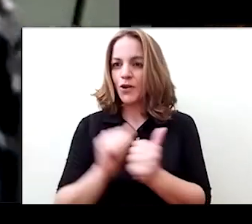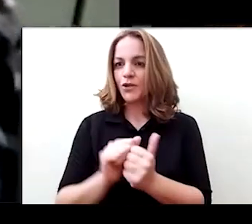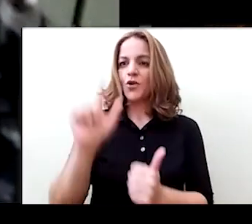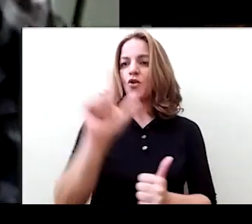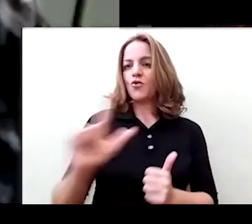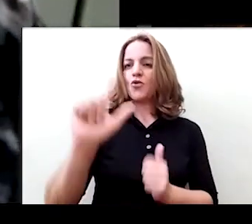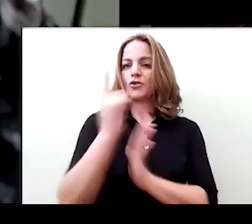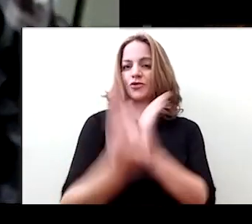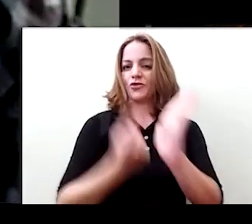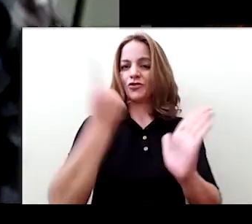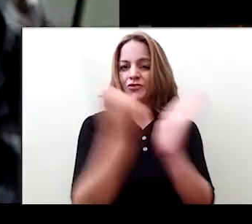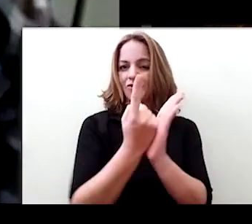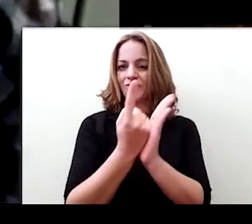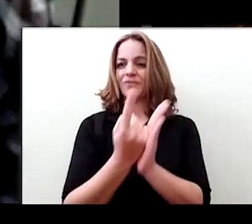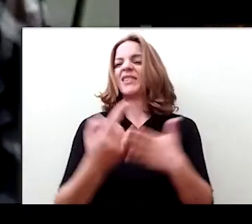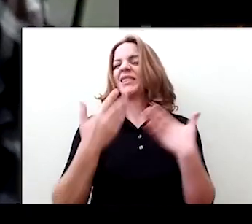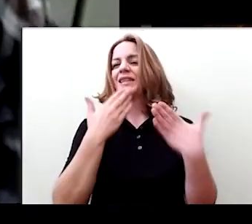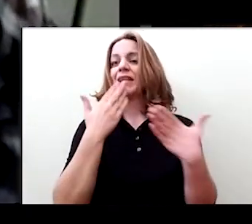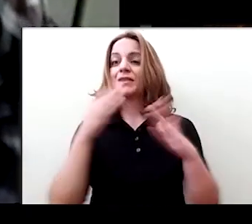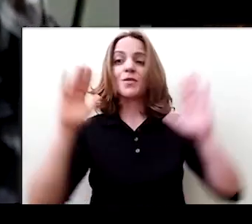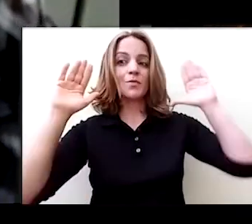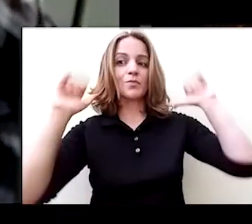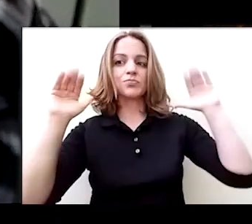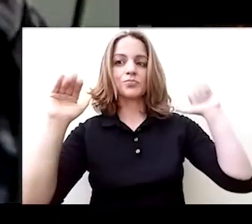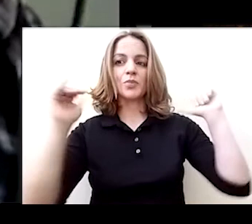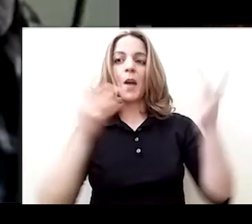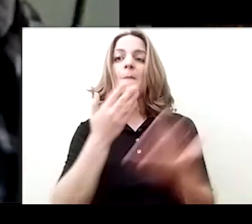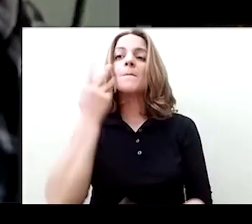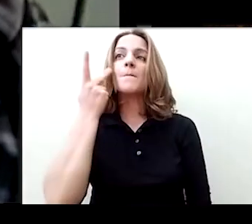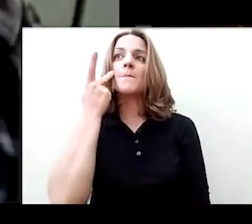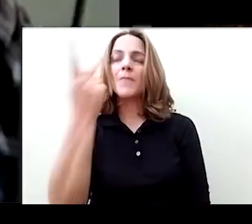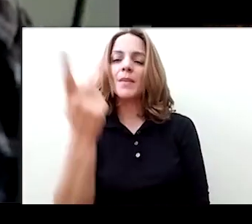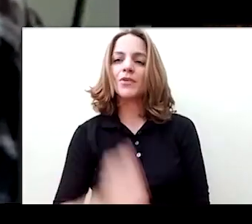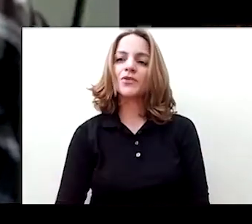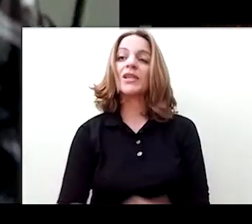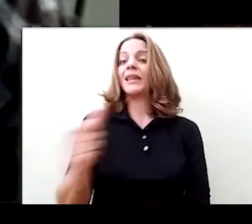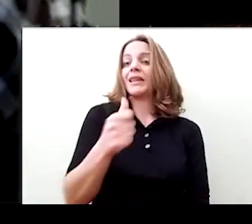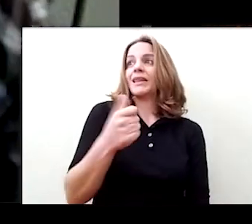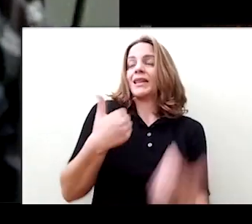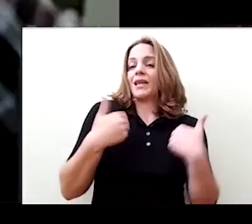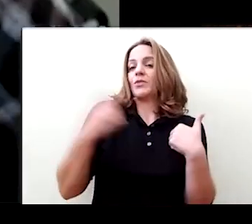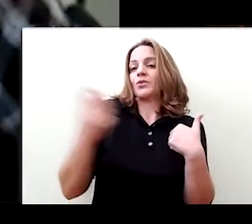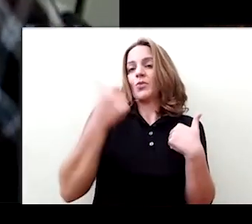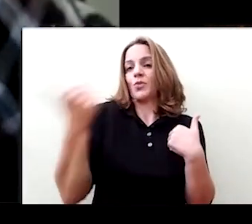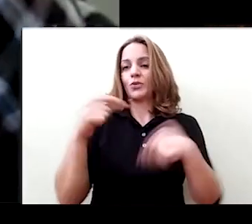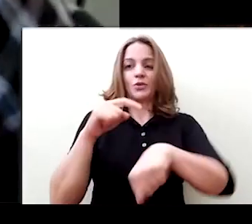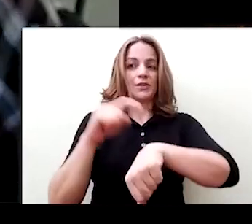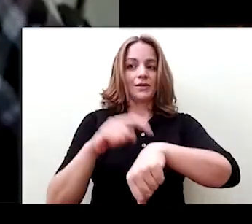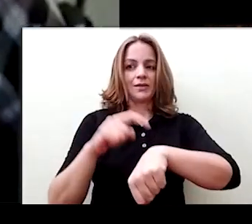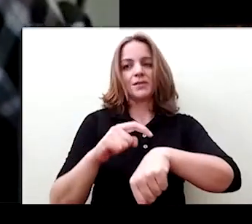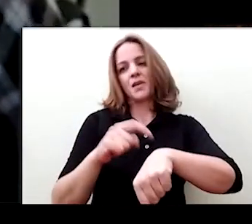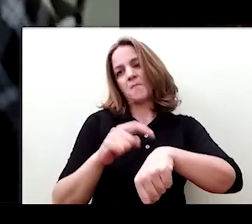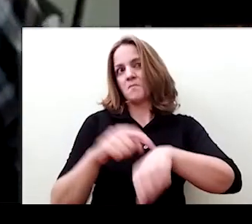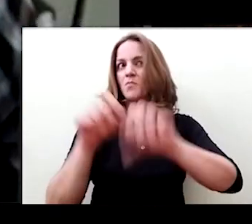And we'll see you again. I believe on the 22nd, we have another library lunch hour. We're going to be delving into some recent acquisitions at the library. So thank